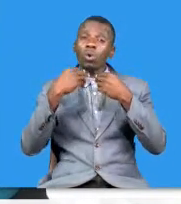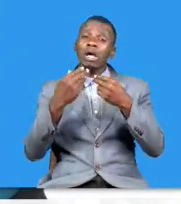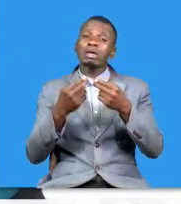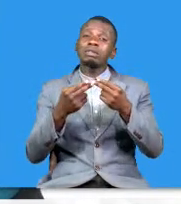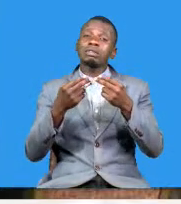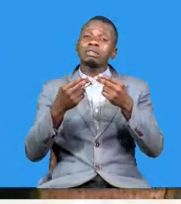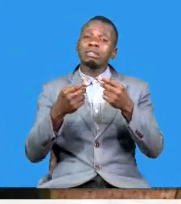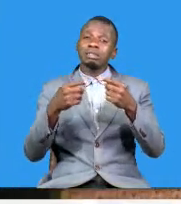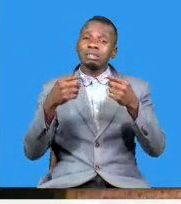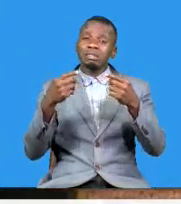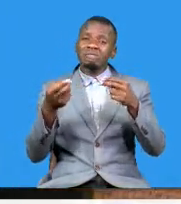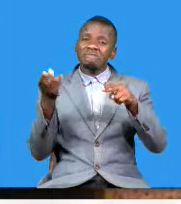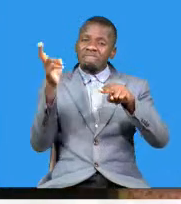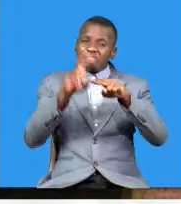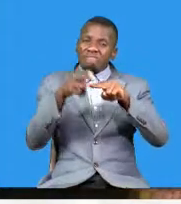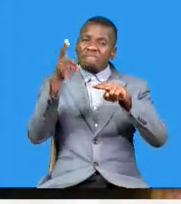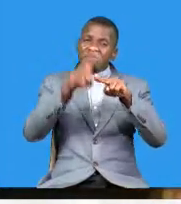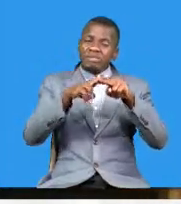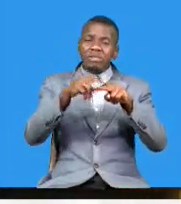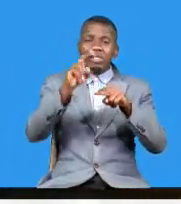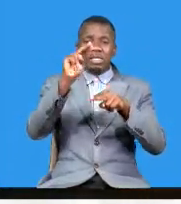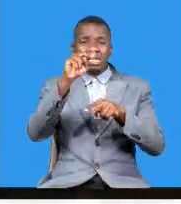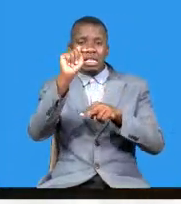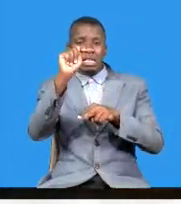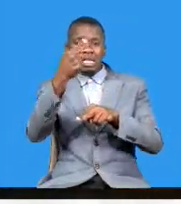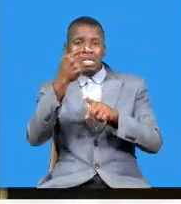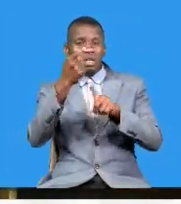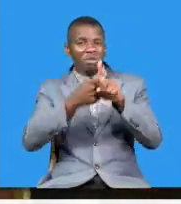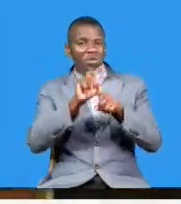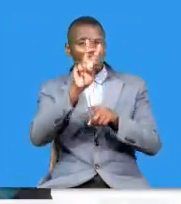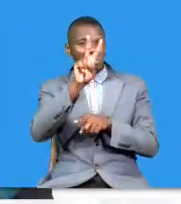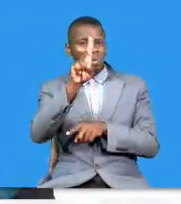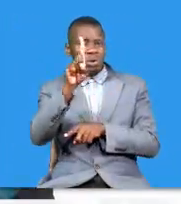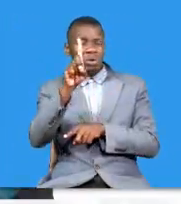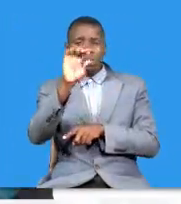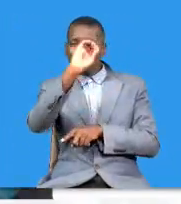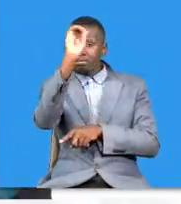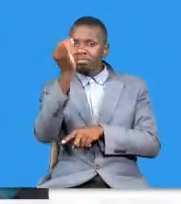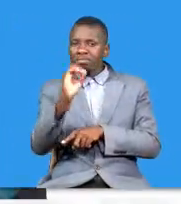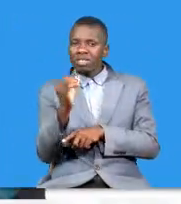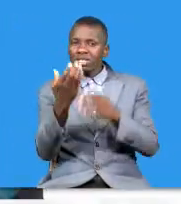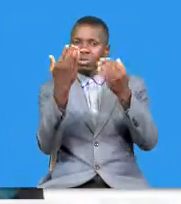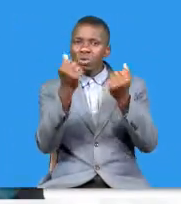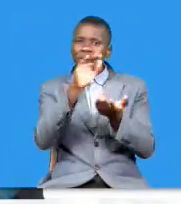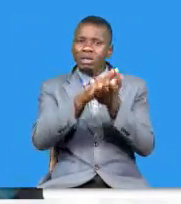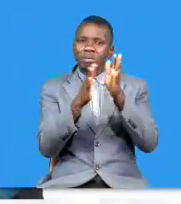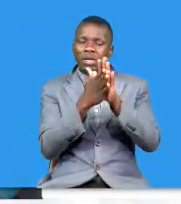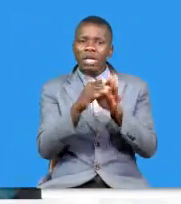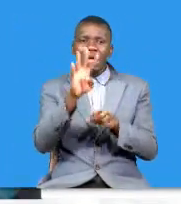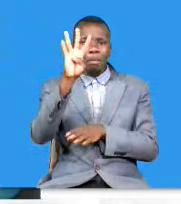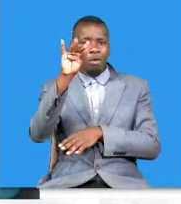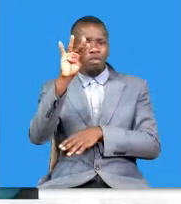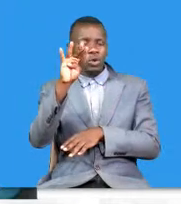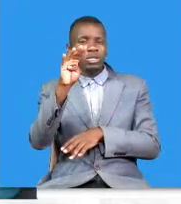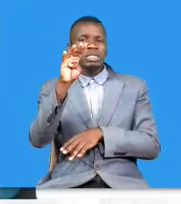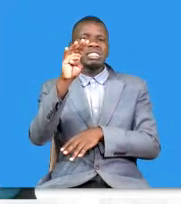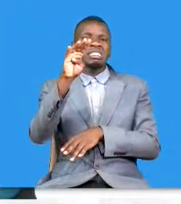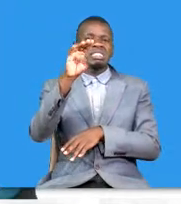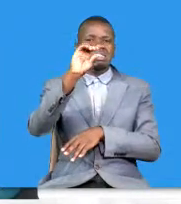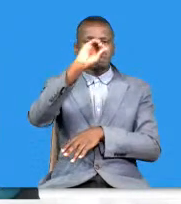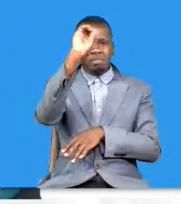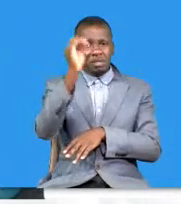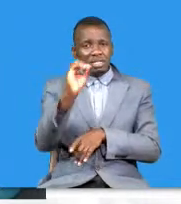LPG utilization from the current 1% to 14%, while reducing the